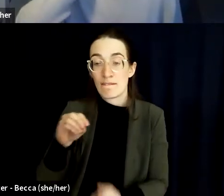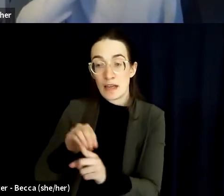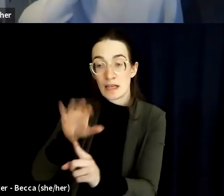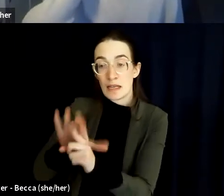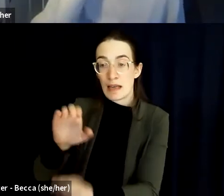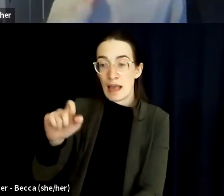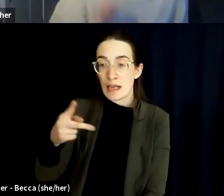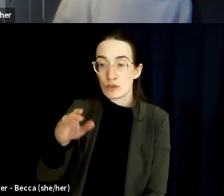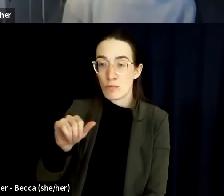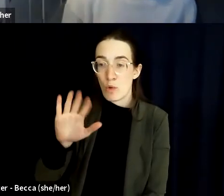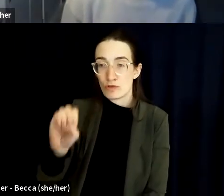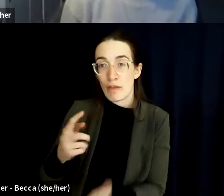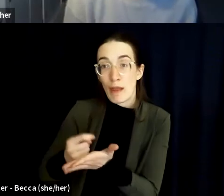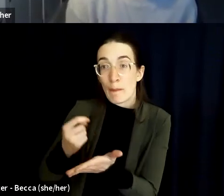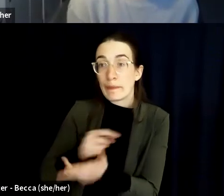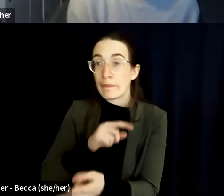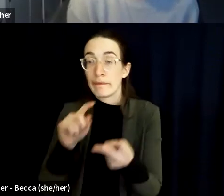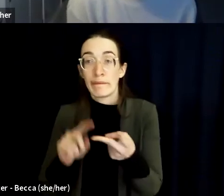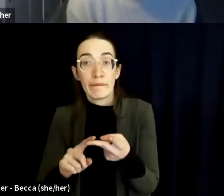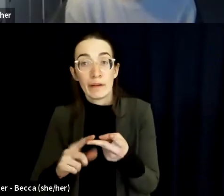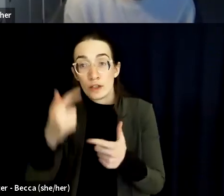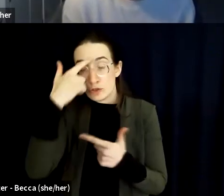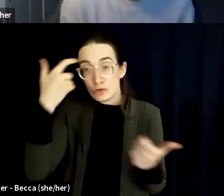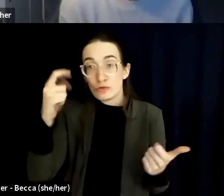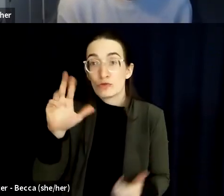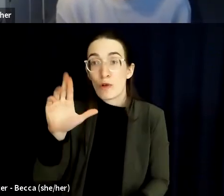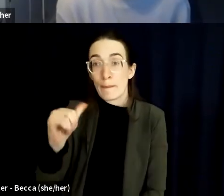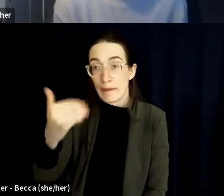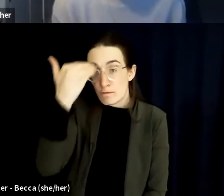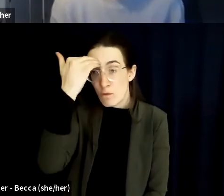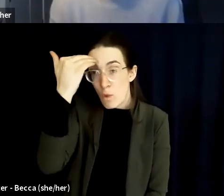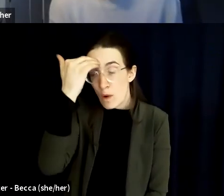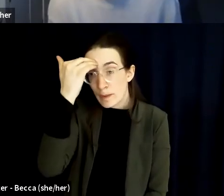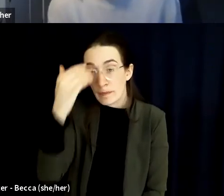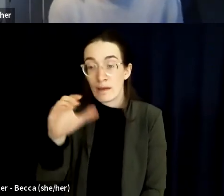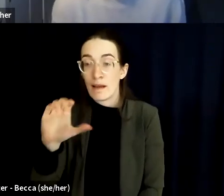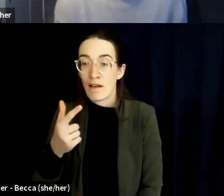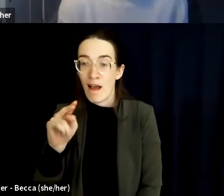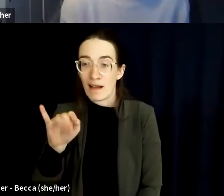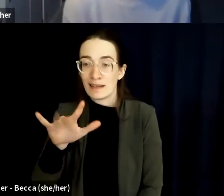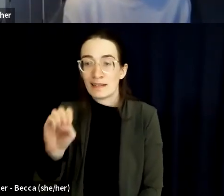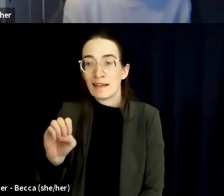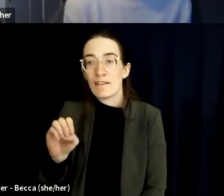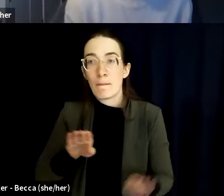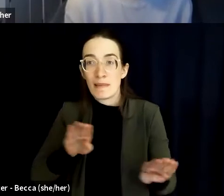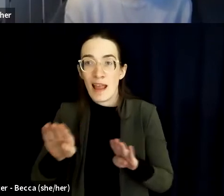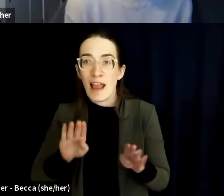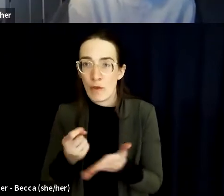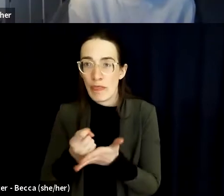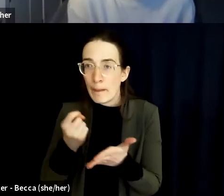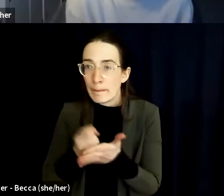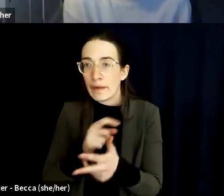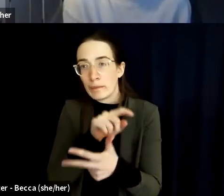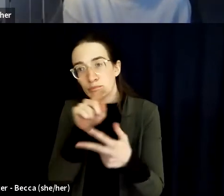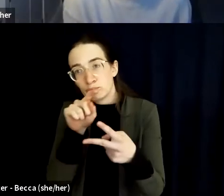called trauma trauma-informed cognitive behavioral therapy, different ones like that, that you